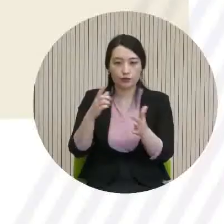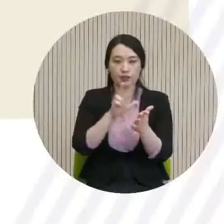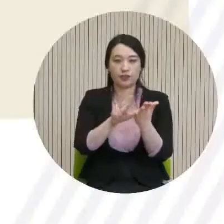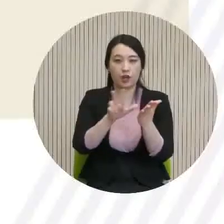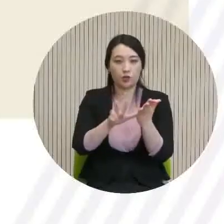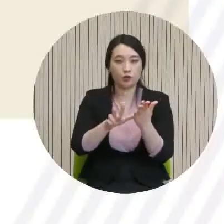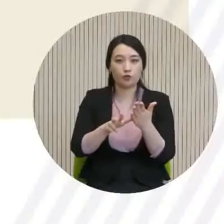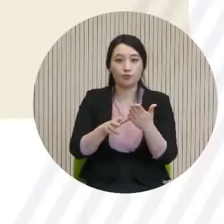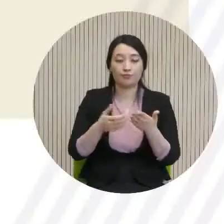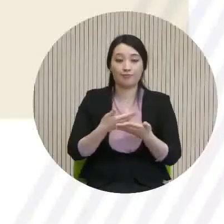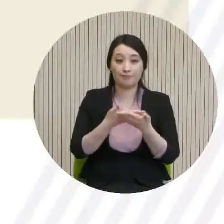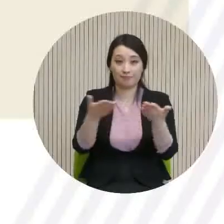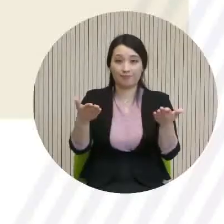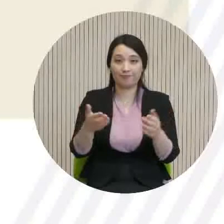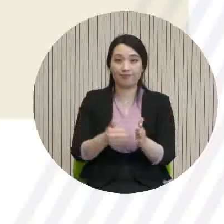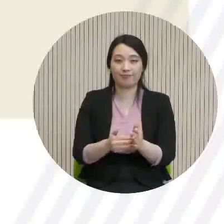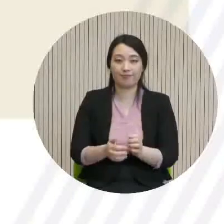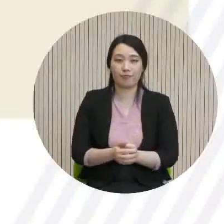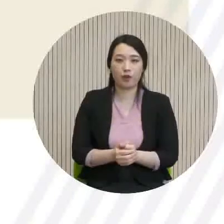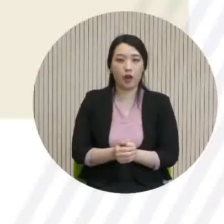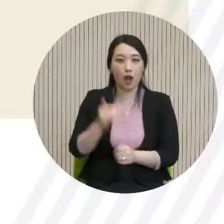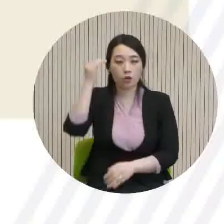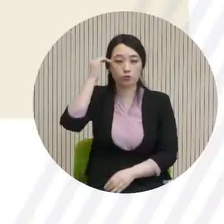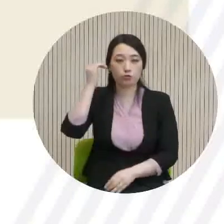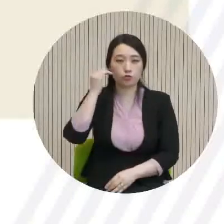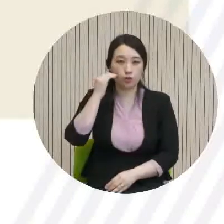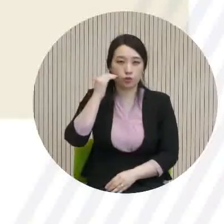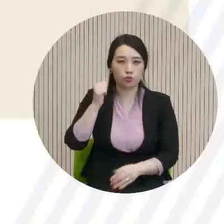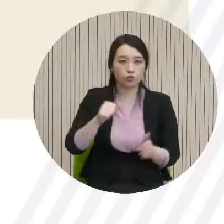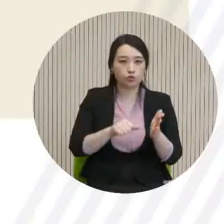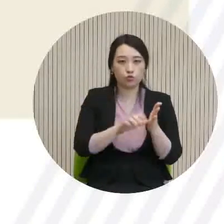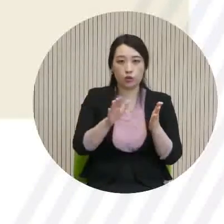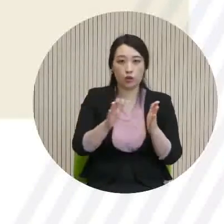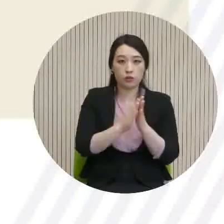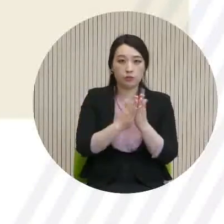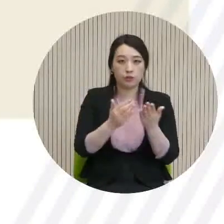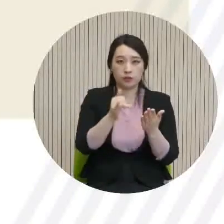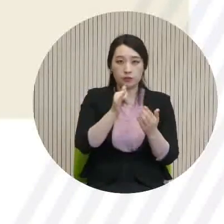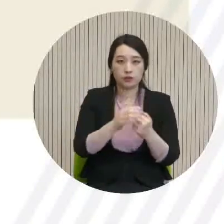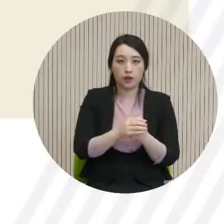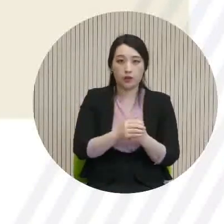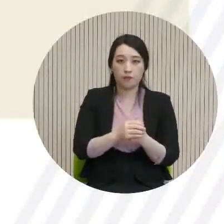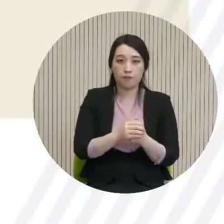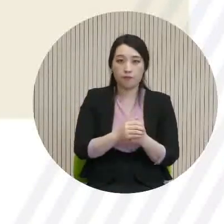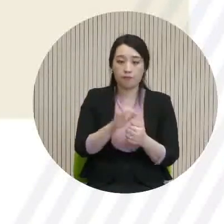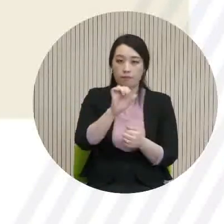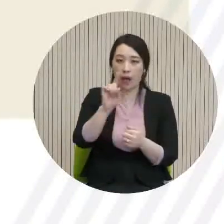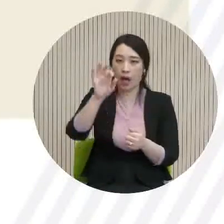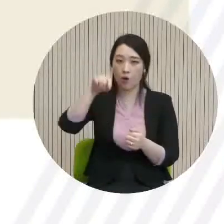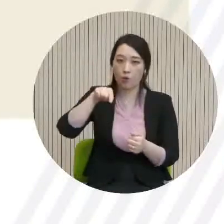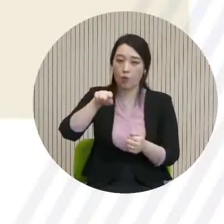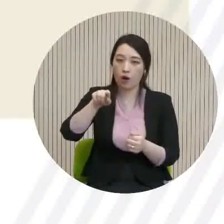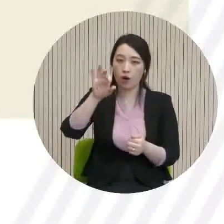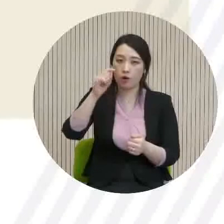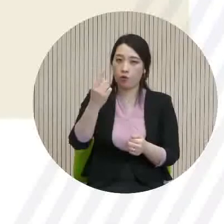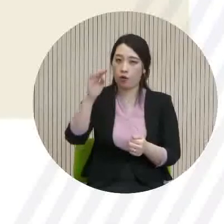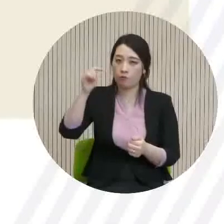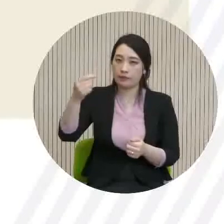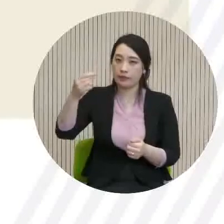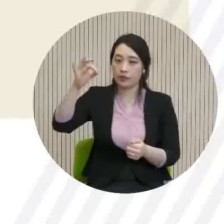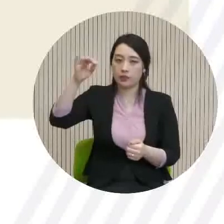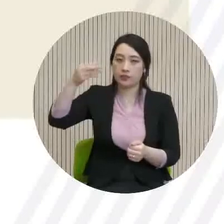acquisition of a second language. His book, I think it is really famous, The Power of